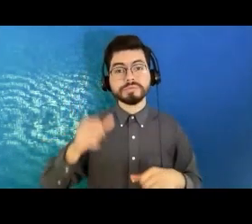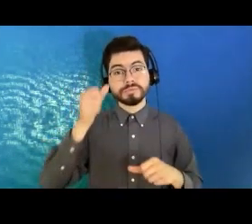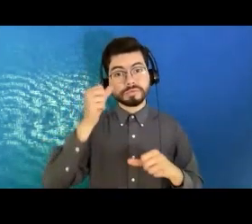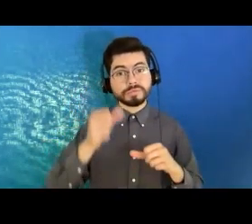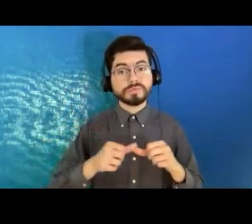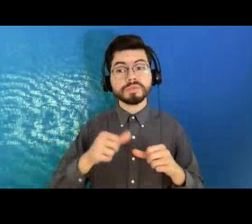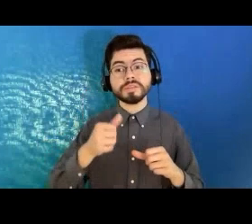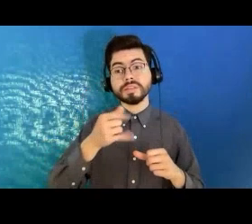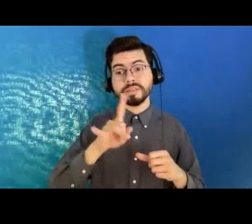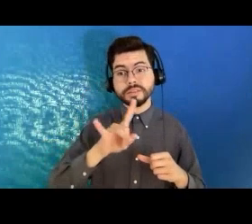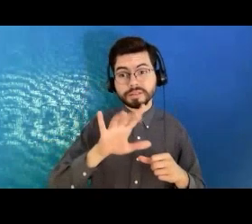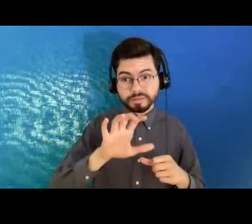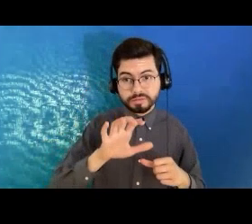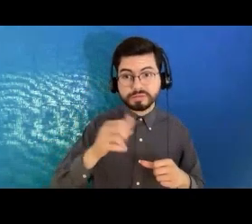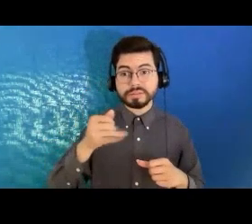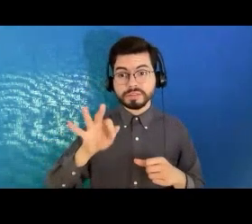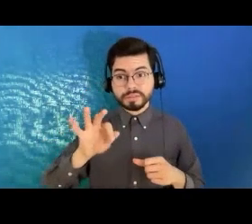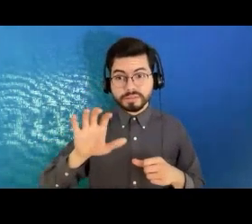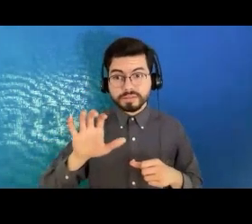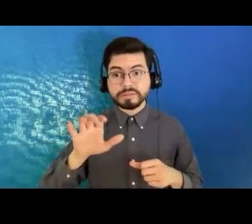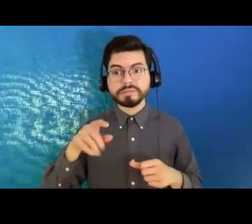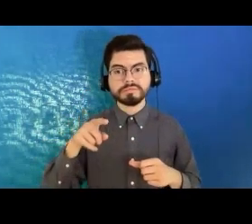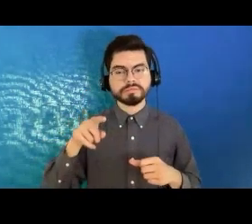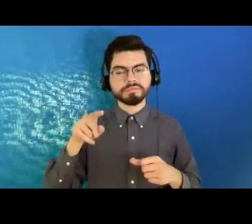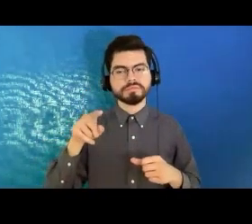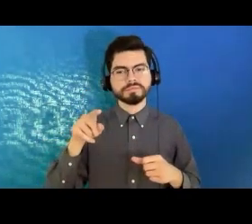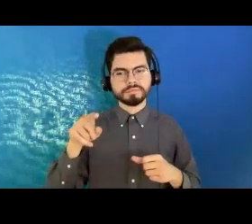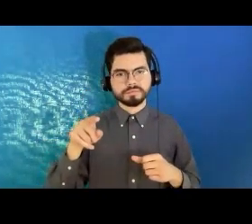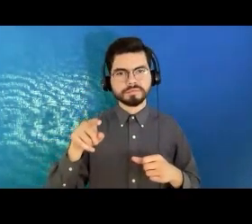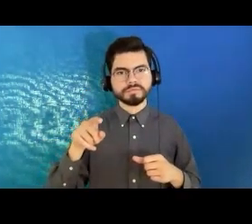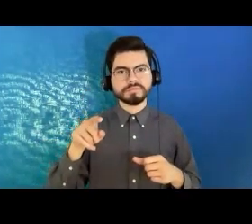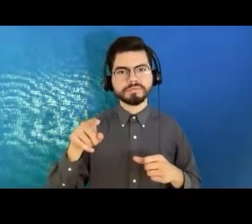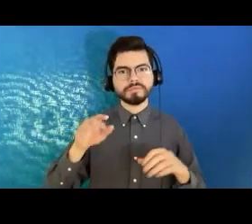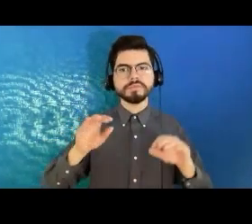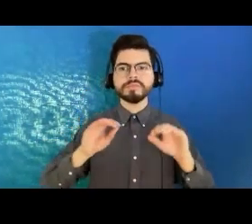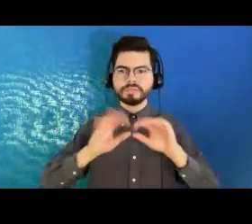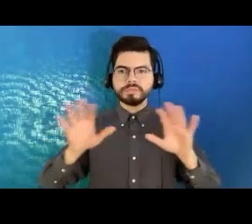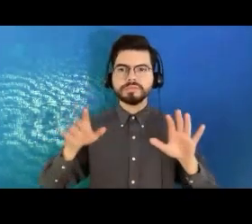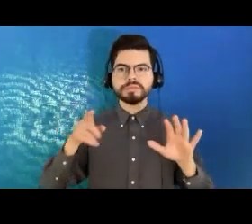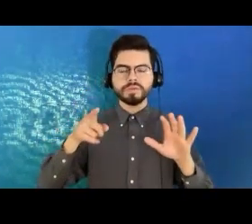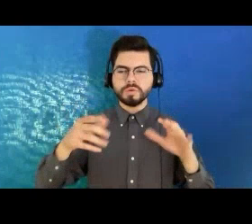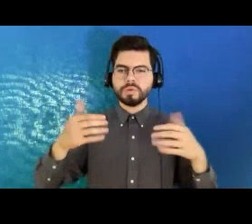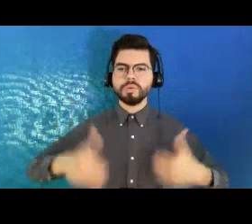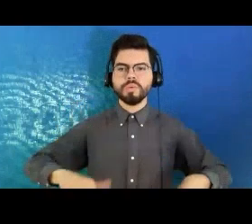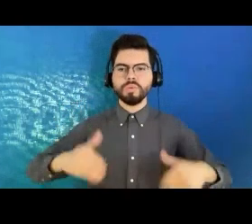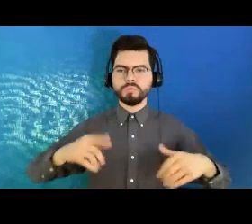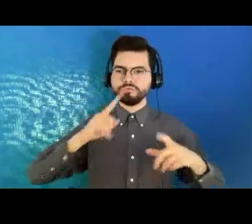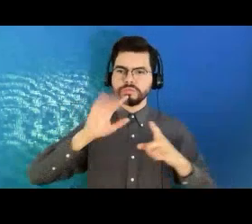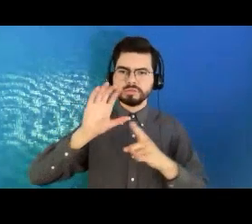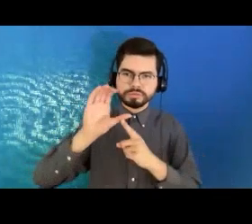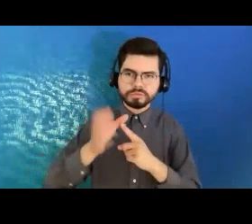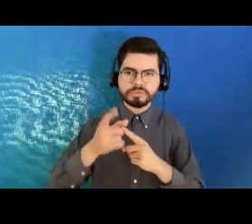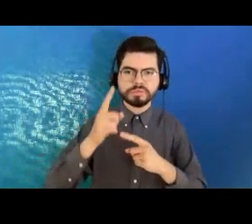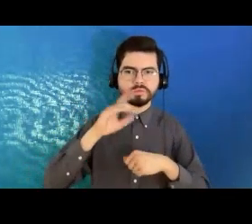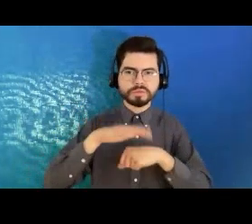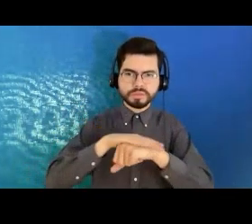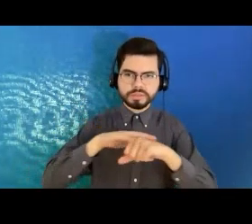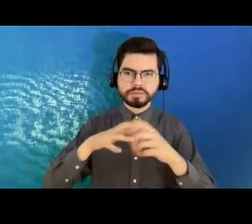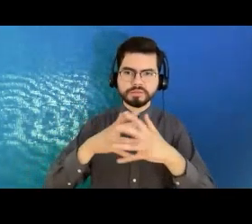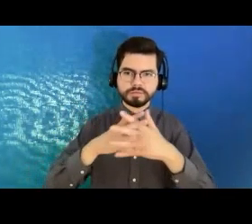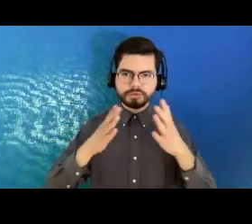early 1900s. They have obviously significant cultural importance to Native Americans